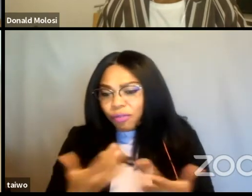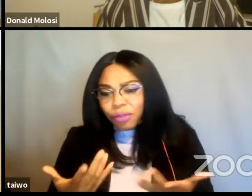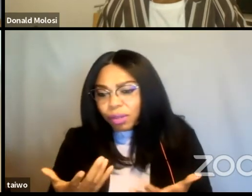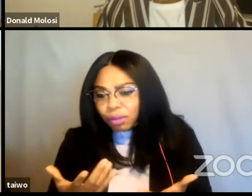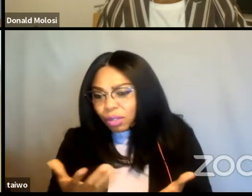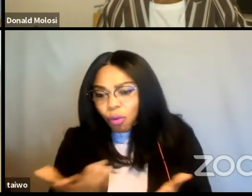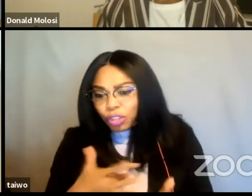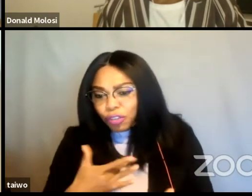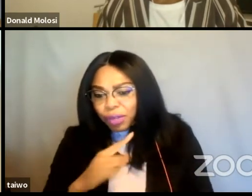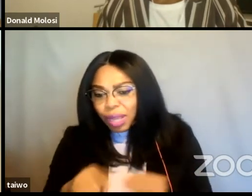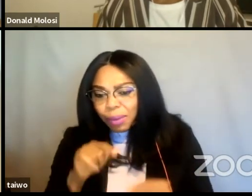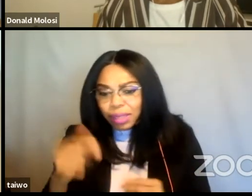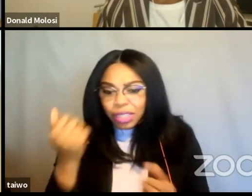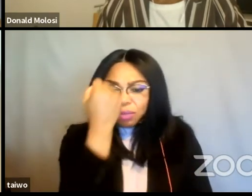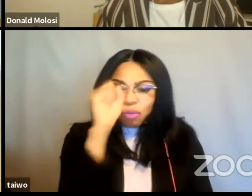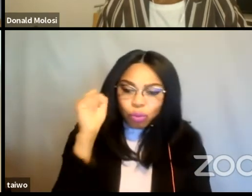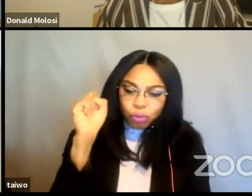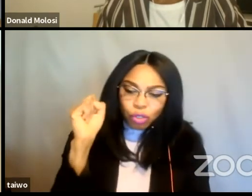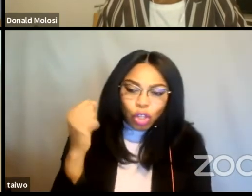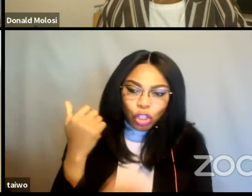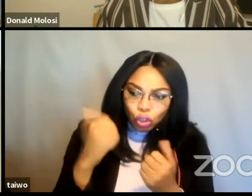know,